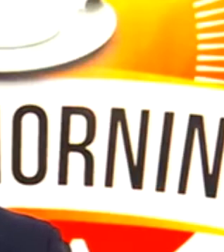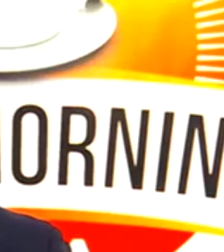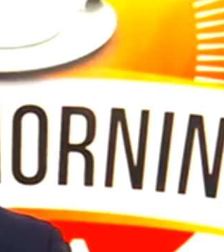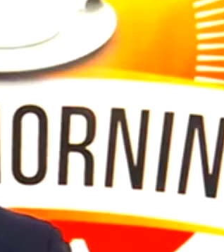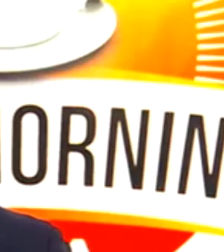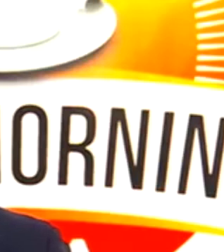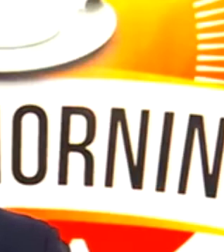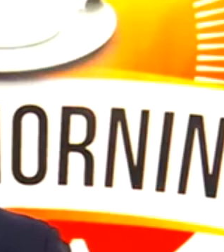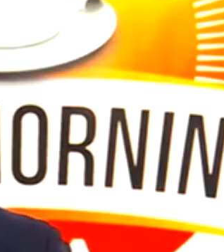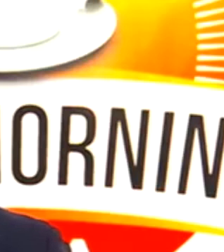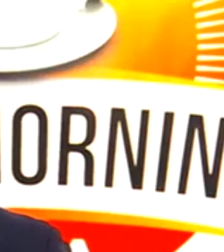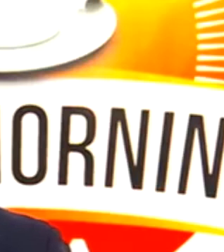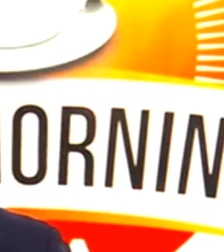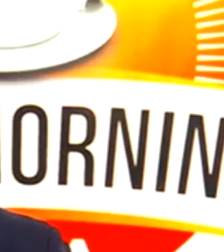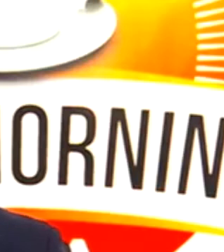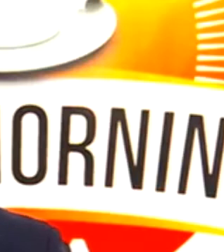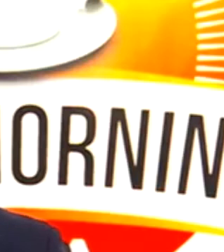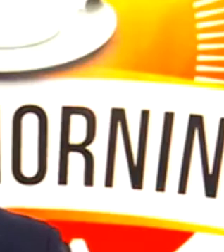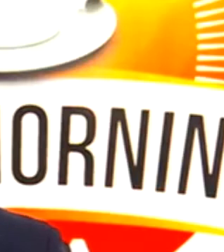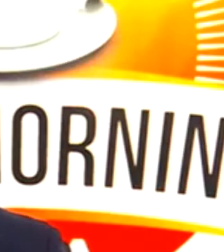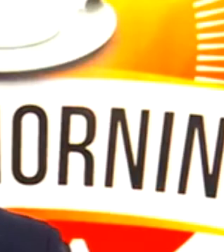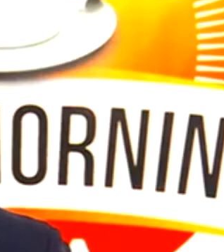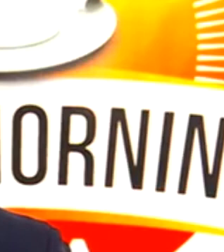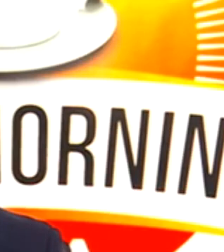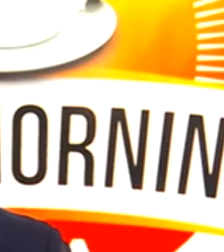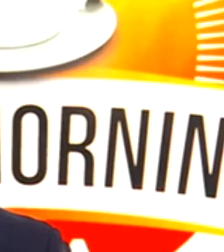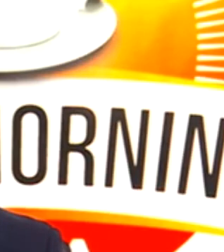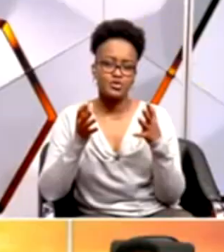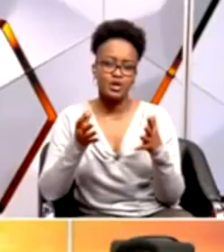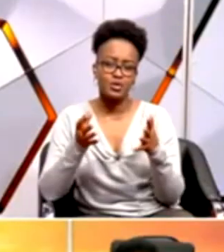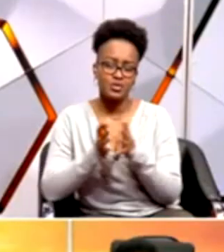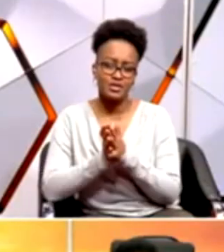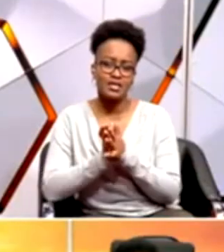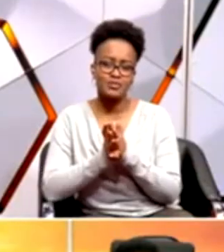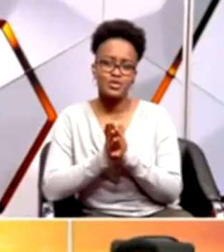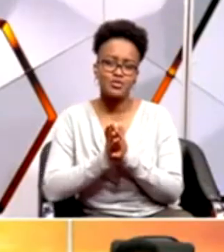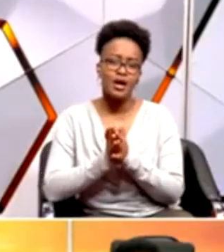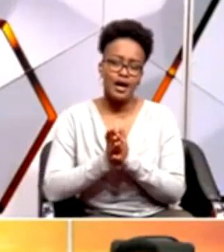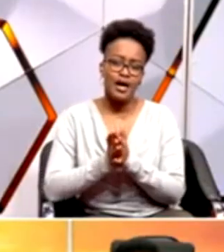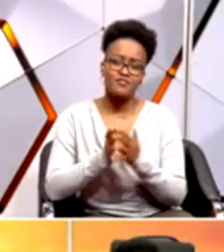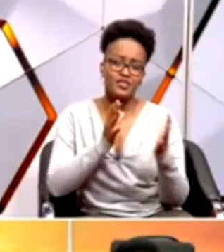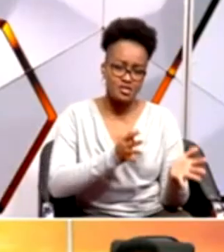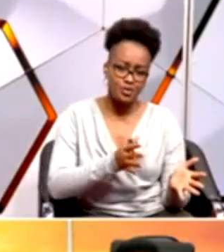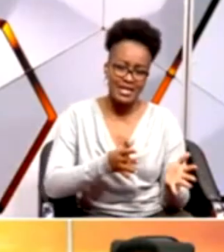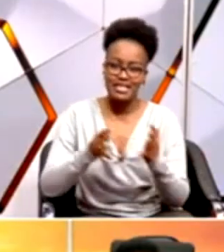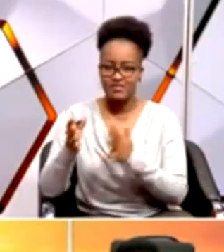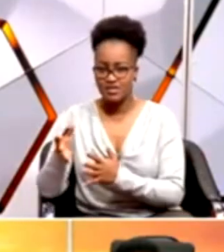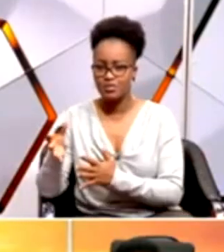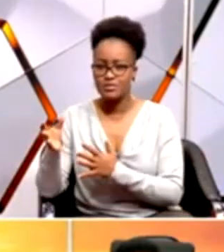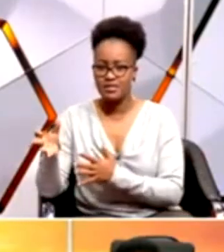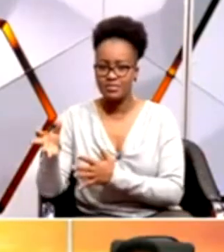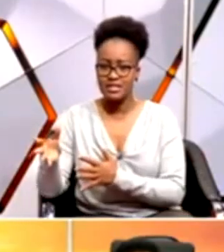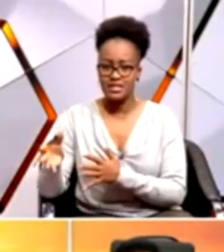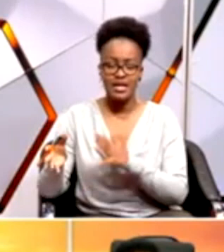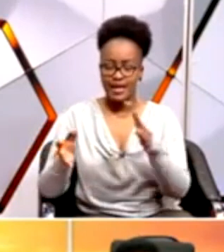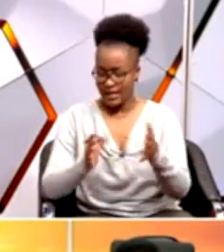stereotyping is coming from. And you know, that's actually one of the areas that, you know, most people struggle with when it comes to visible and